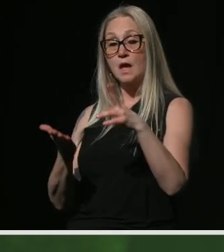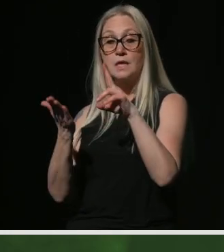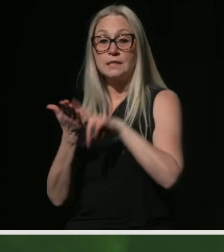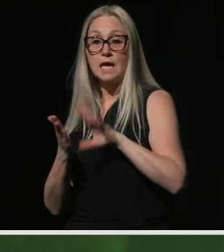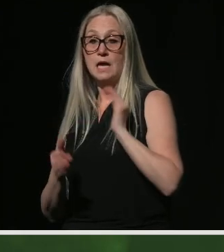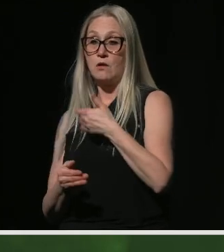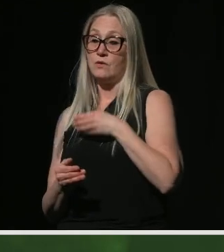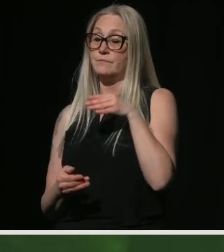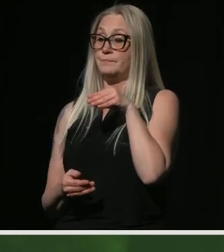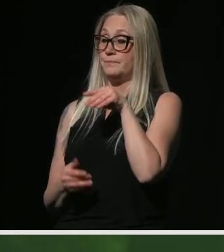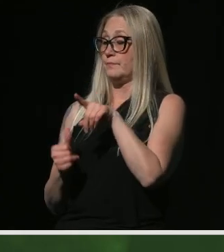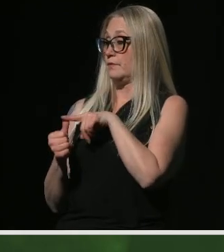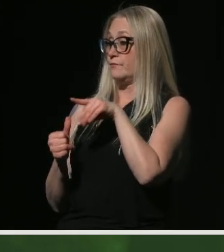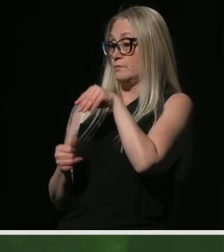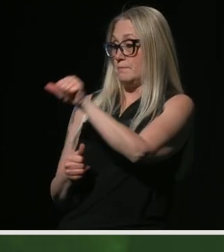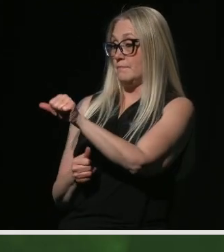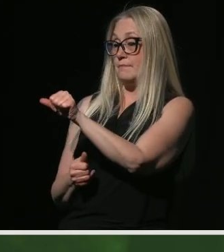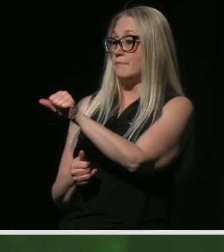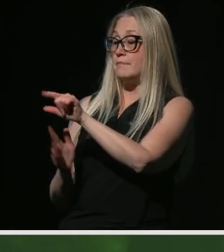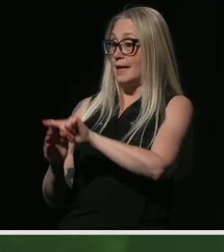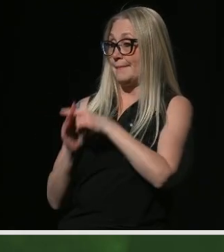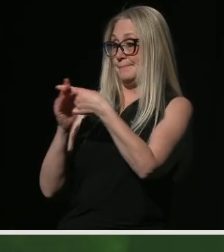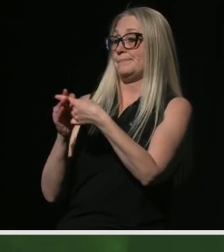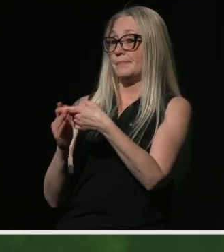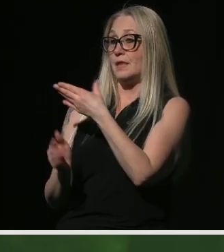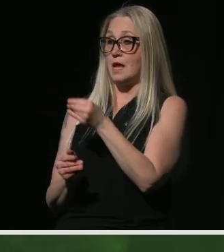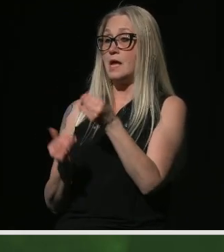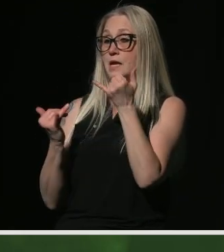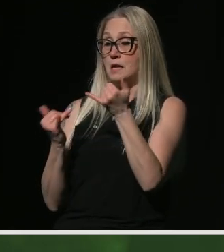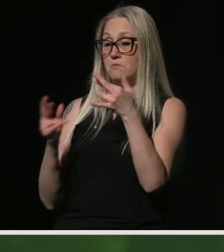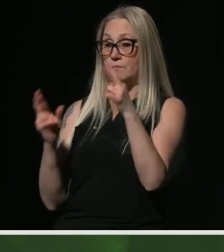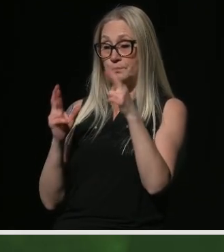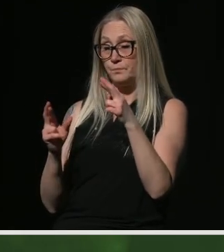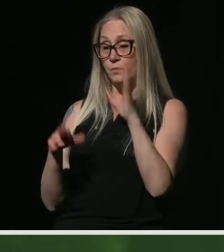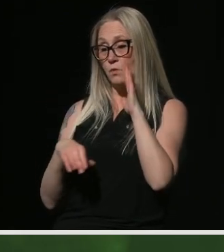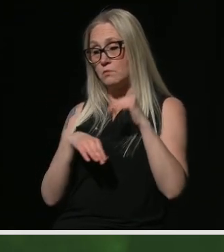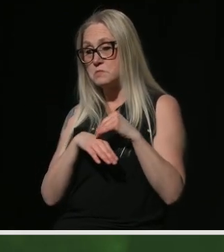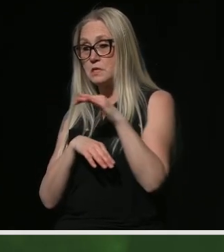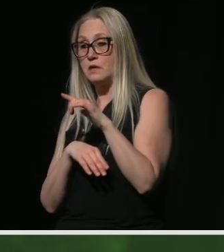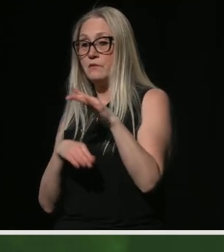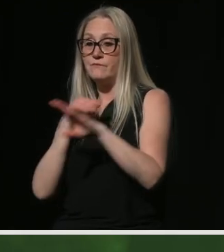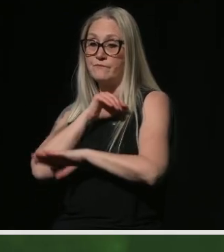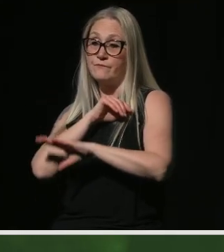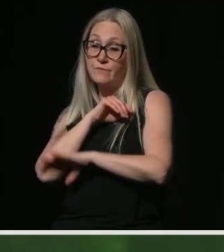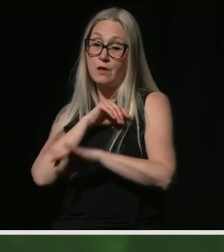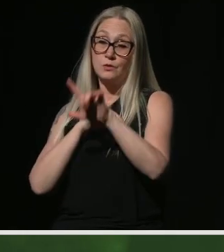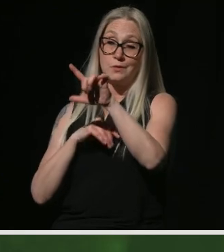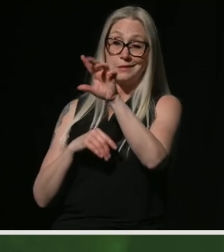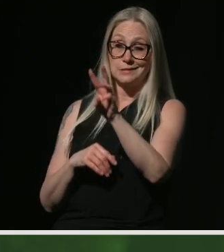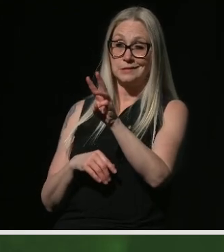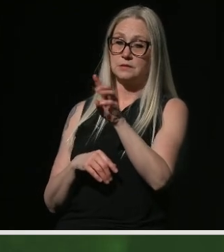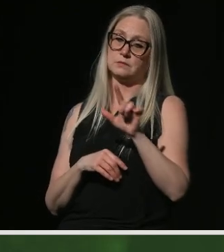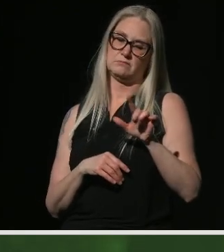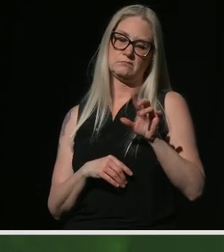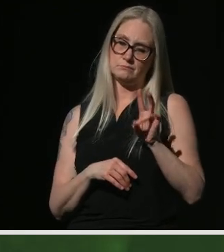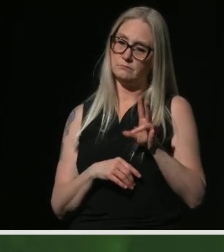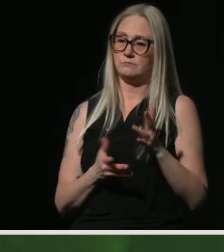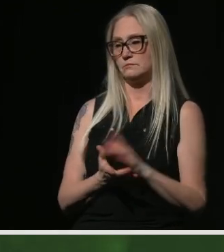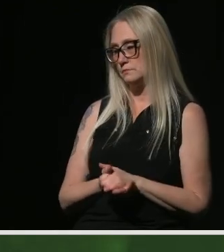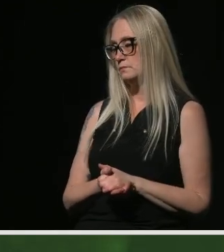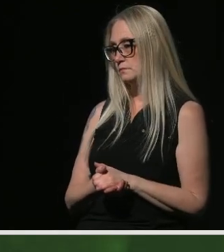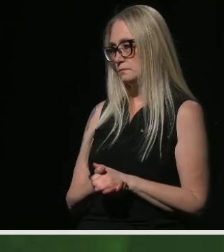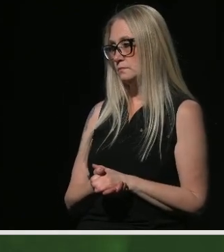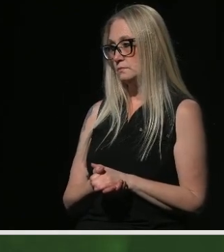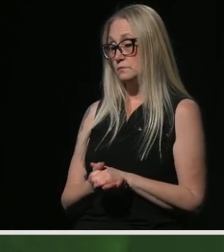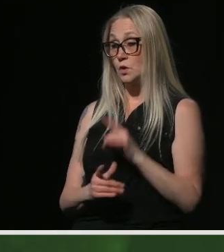and we're currently negotiating our first purchase orders for delivery in fall of 26, early 27. Our goal is to have first